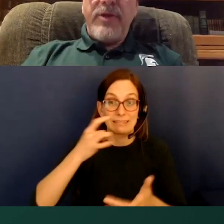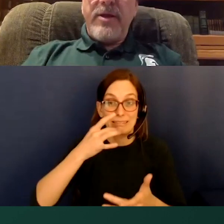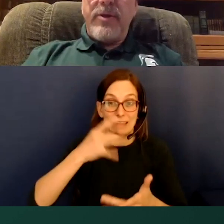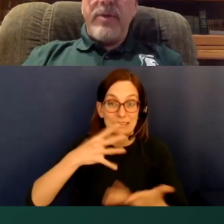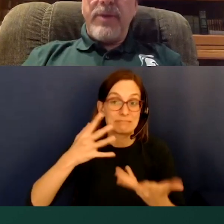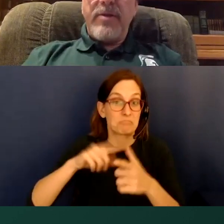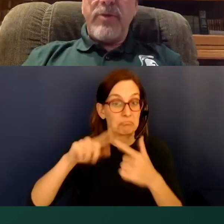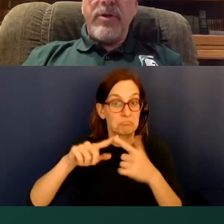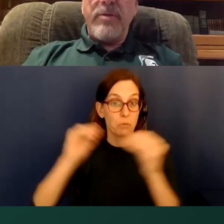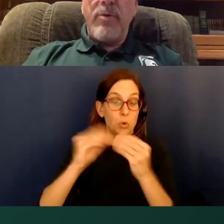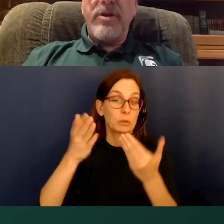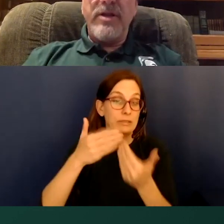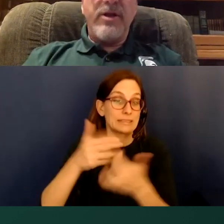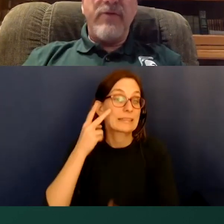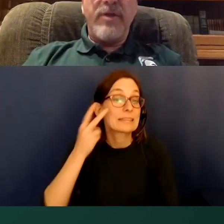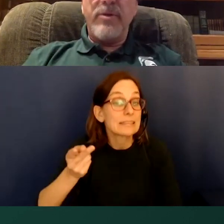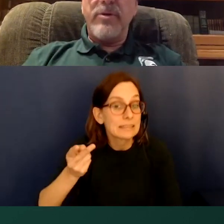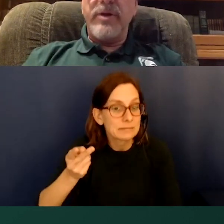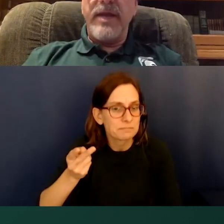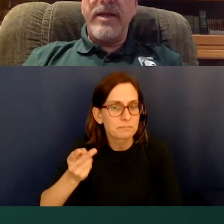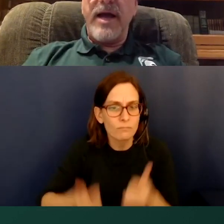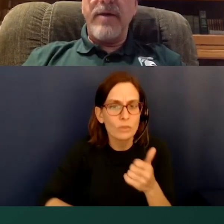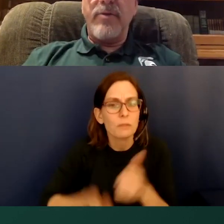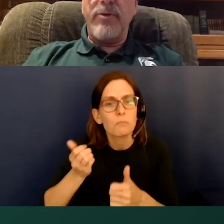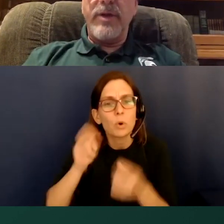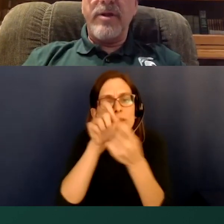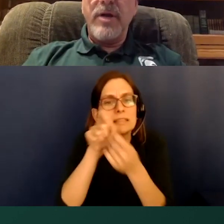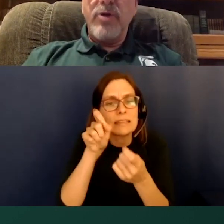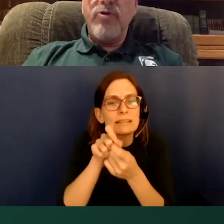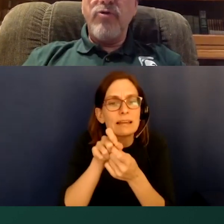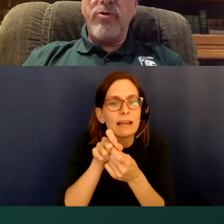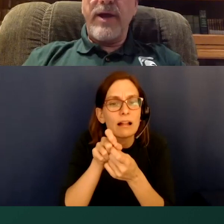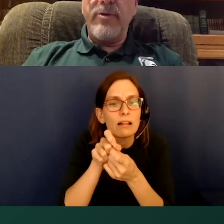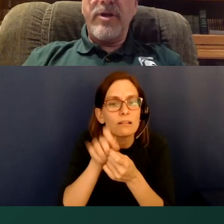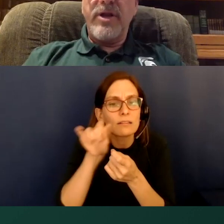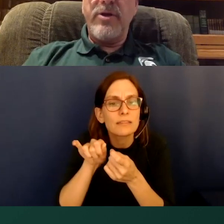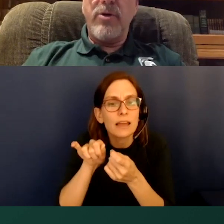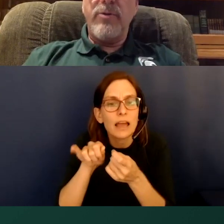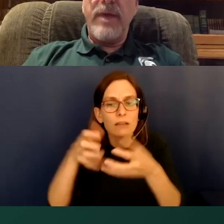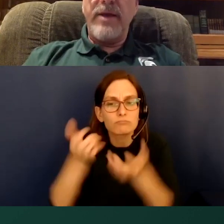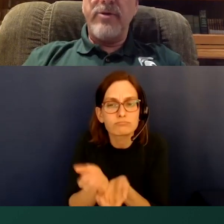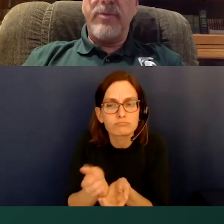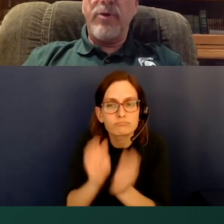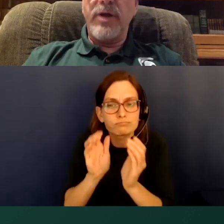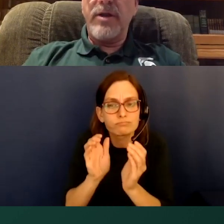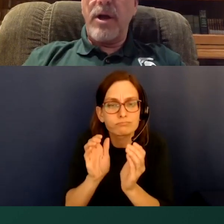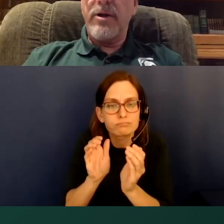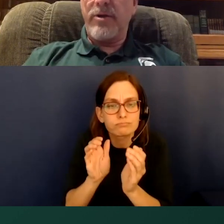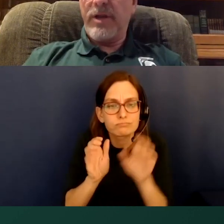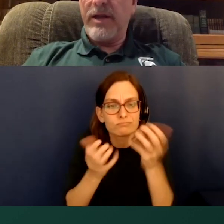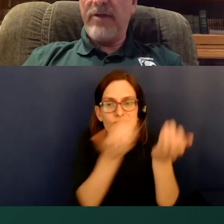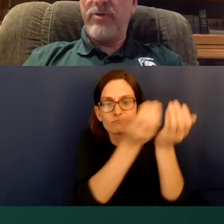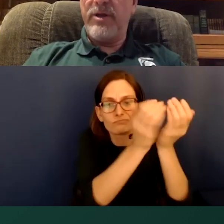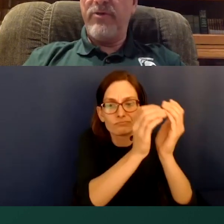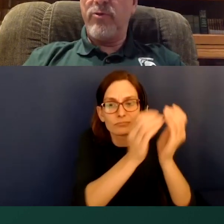I think the place where there's most detail visible to the naked eye is where these two craters, Tycho and Copernicus, are, because